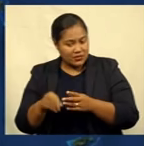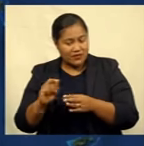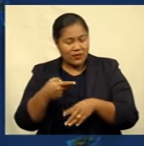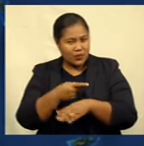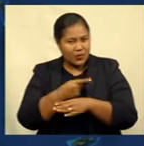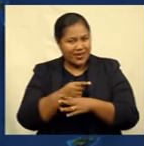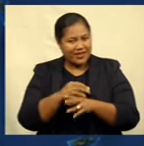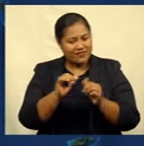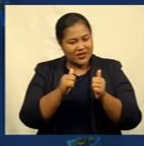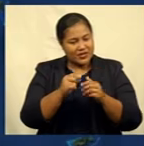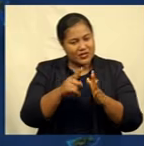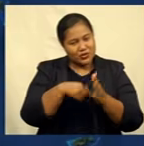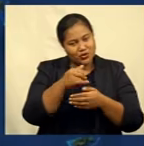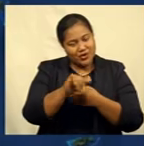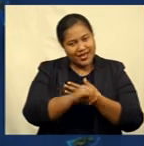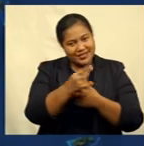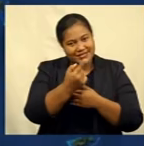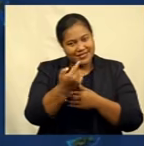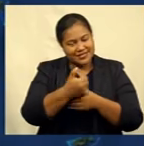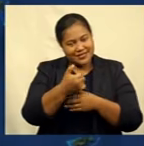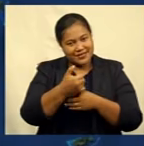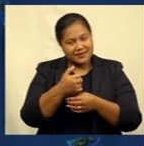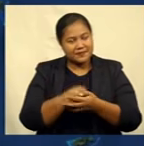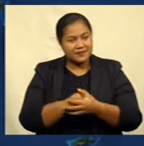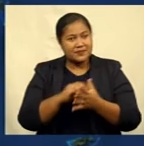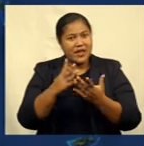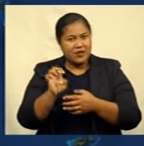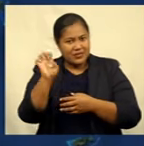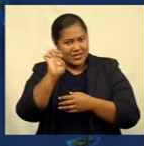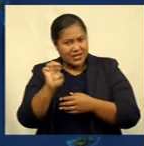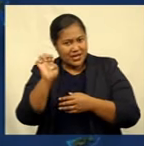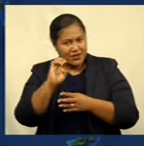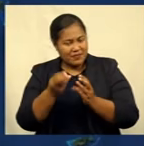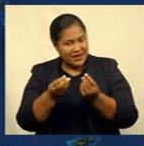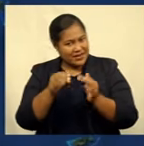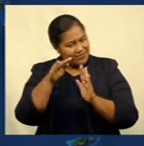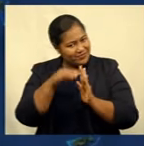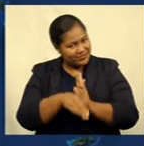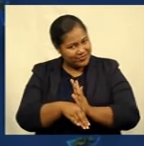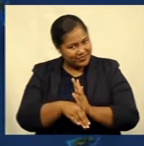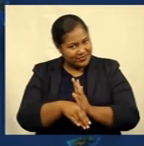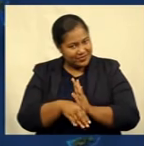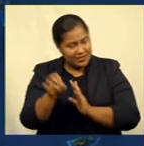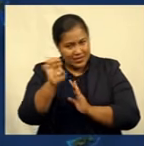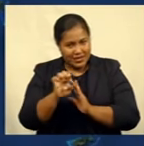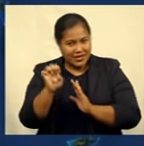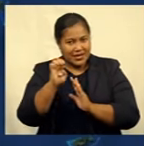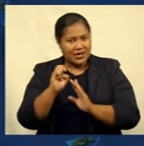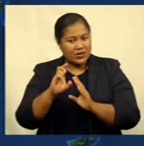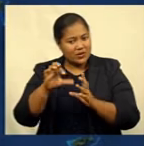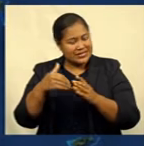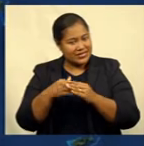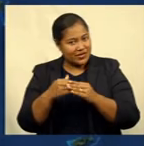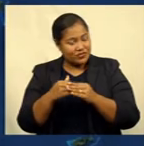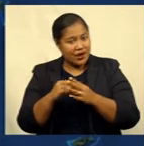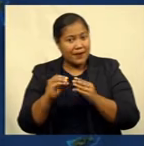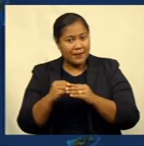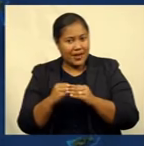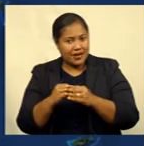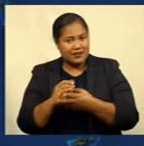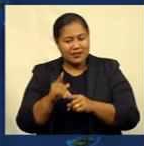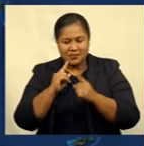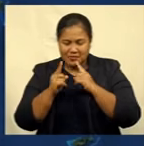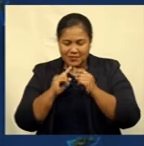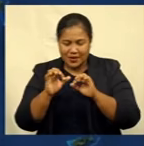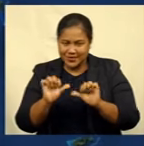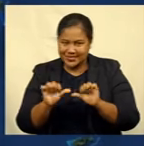July 16. Meanwhile, the euro fell as traders processed the European Central Bank statement and comments by its president.